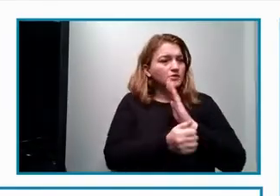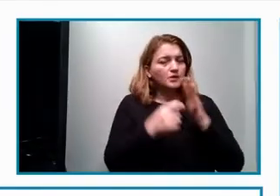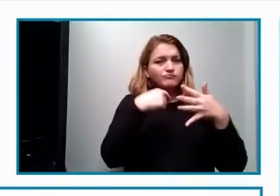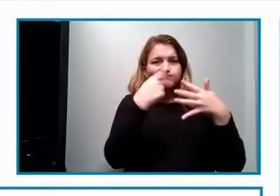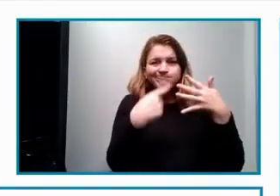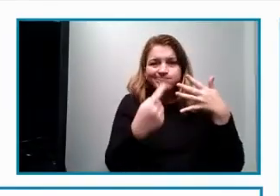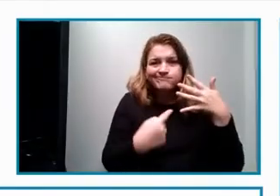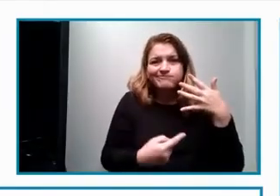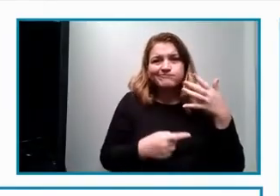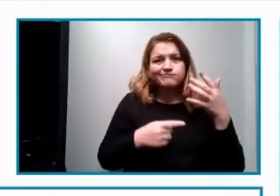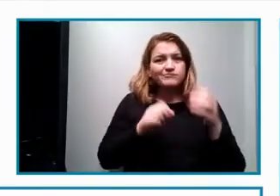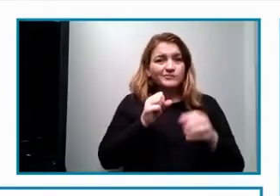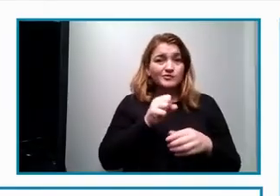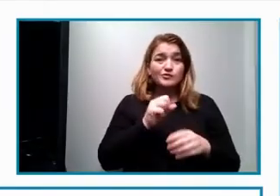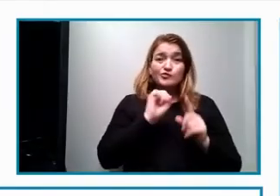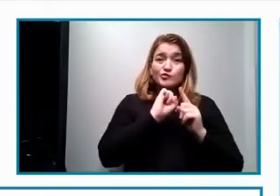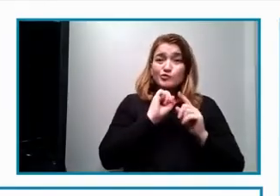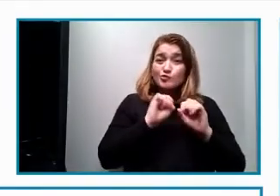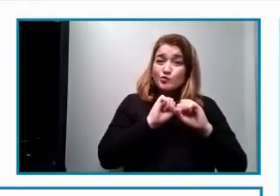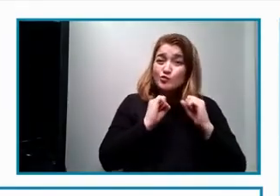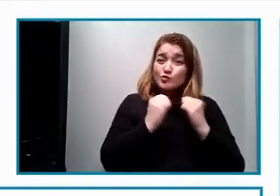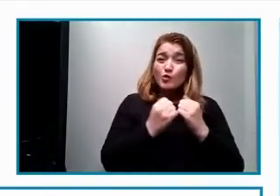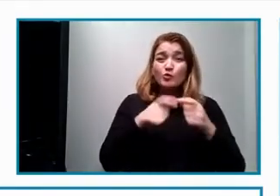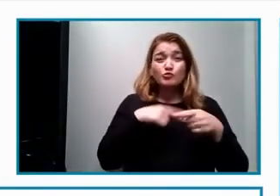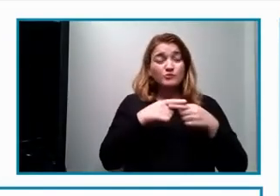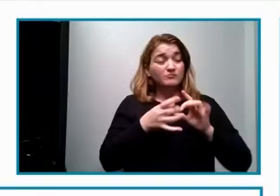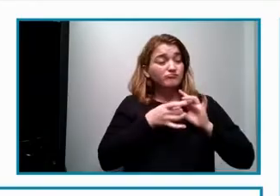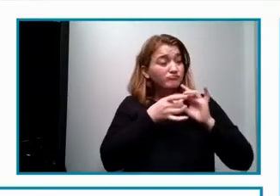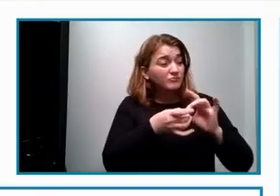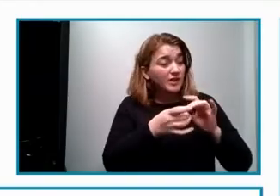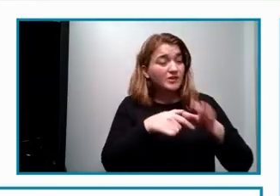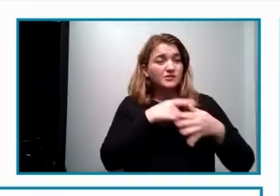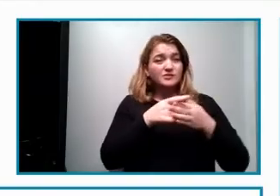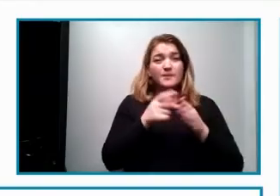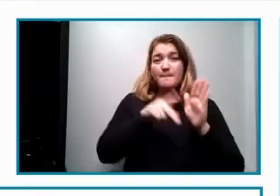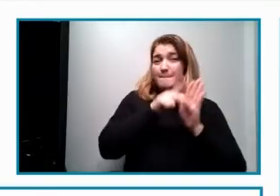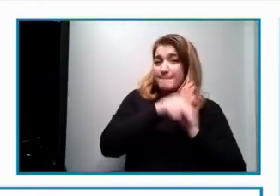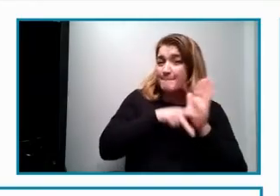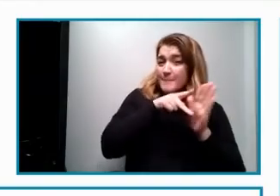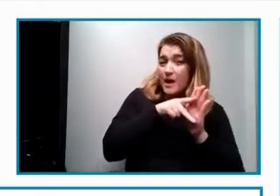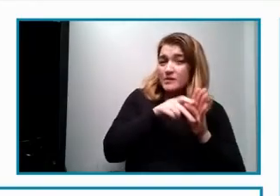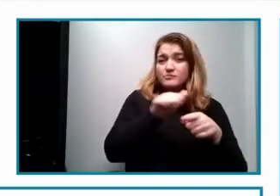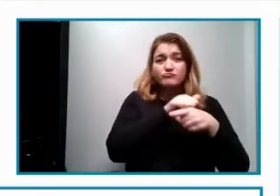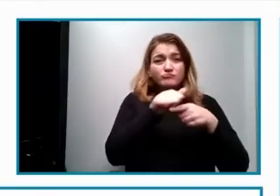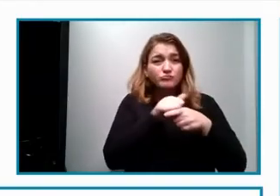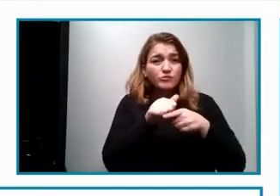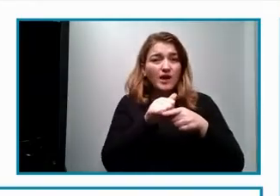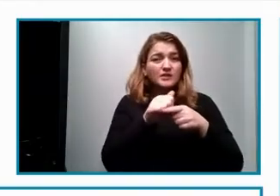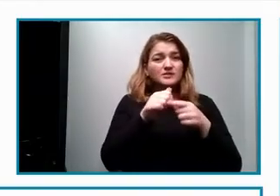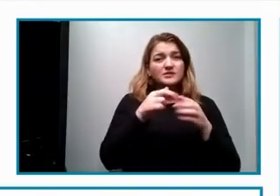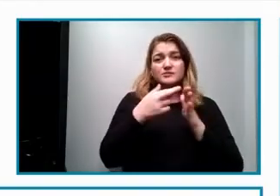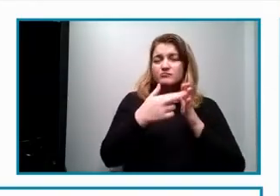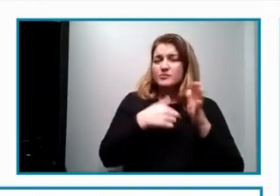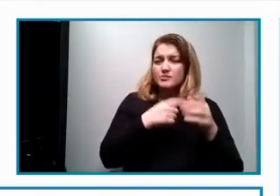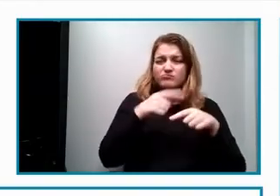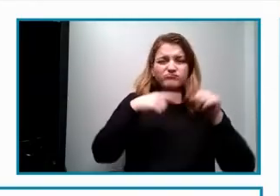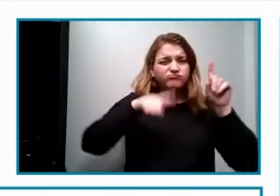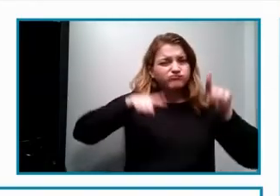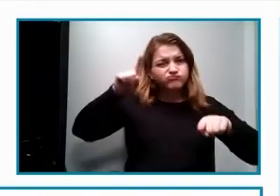and social conditions, policies, practices, regulations, many different types of changes depending on the